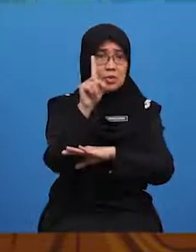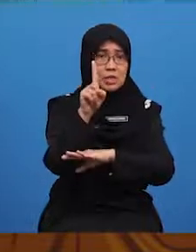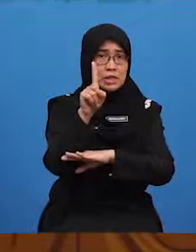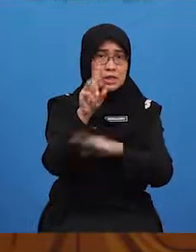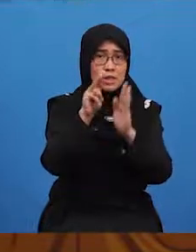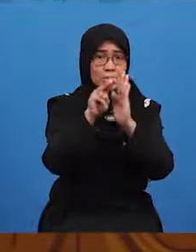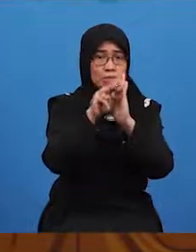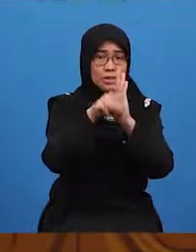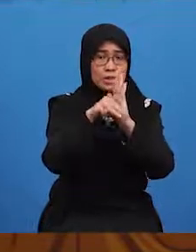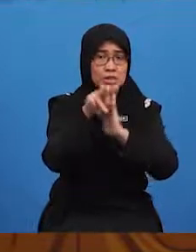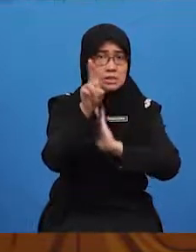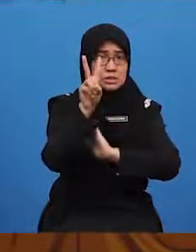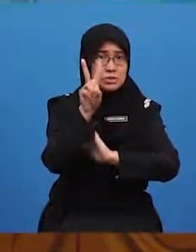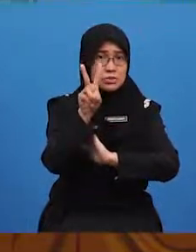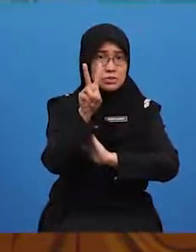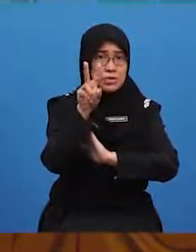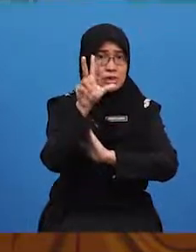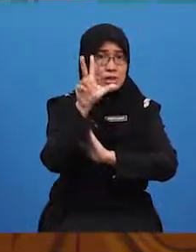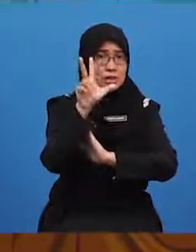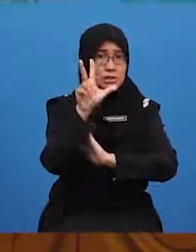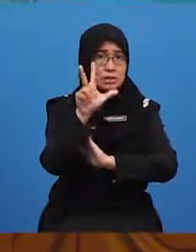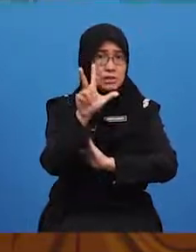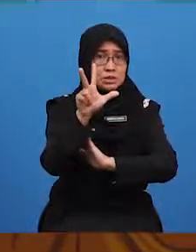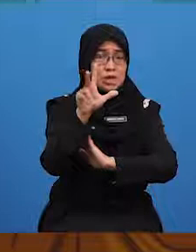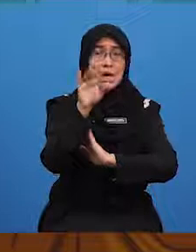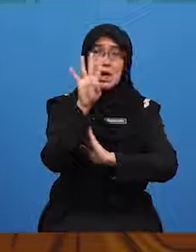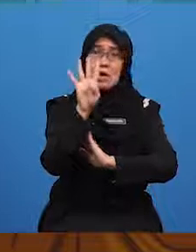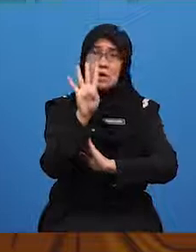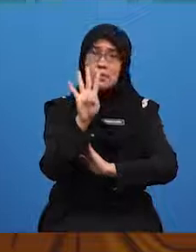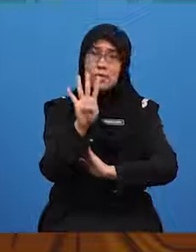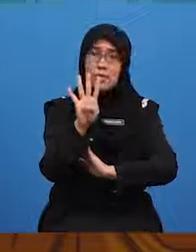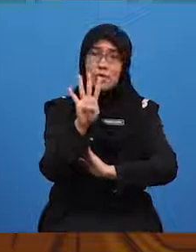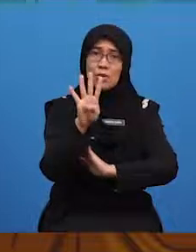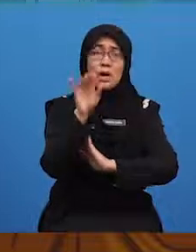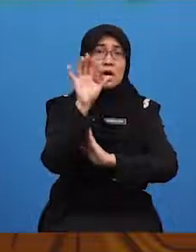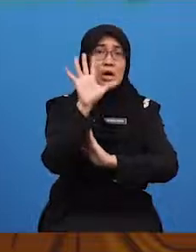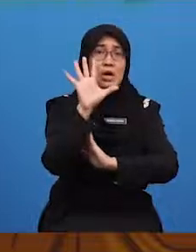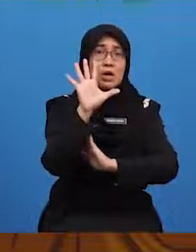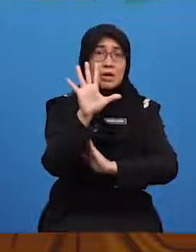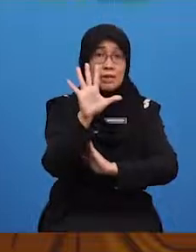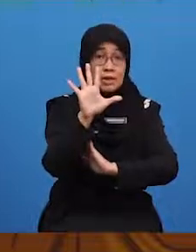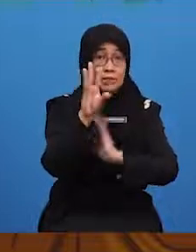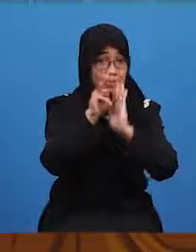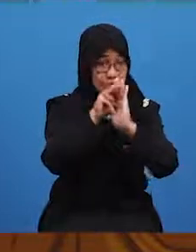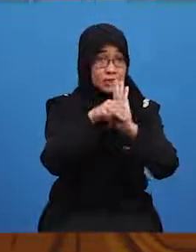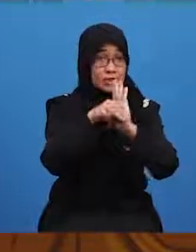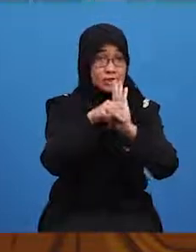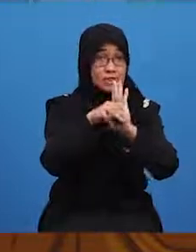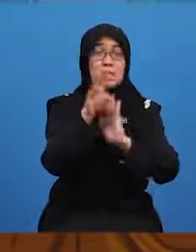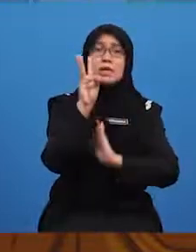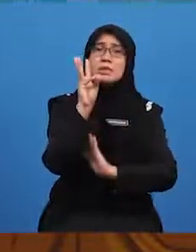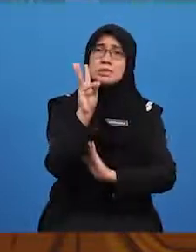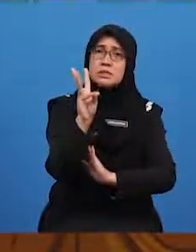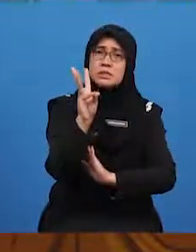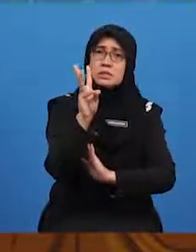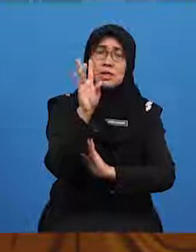count together. 1 minute, 2, 3,